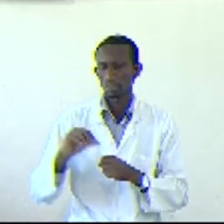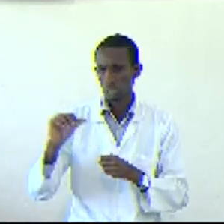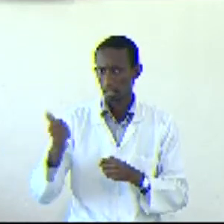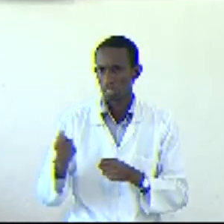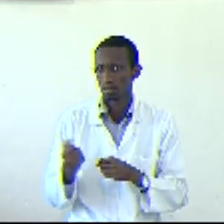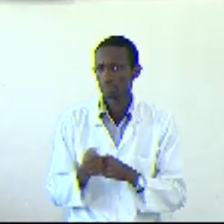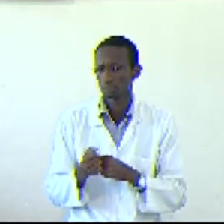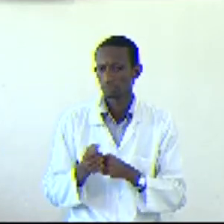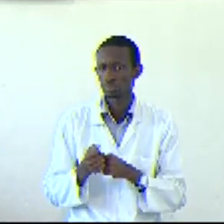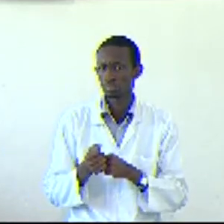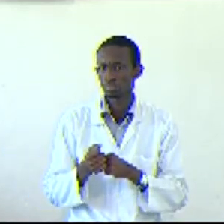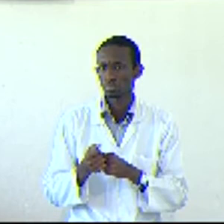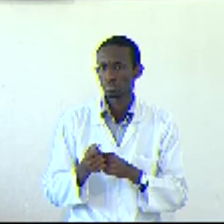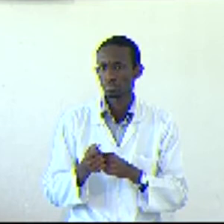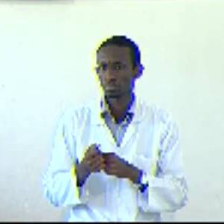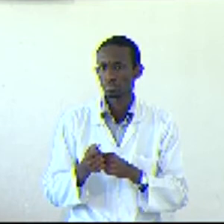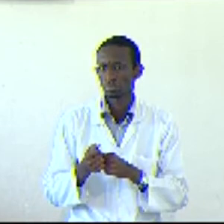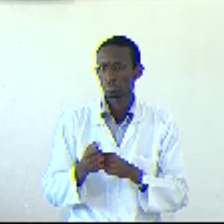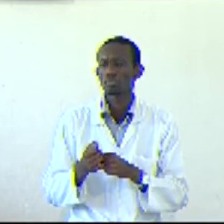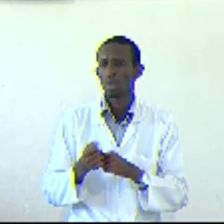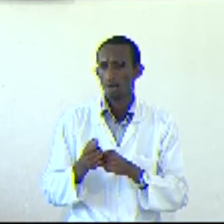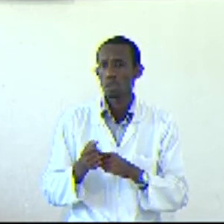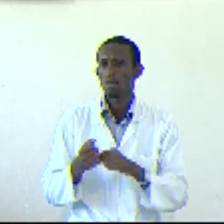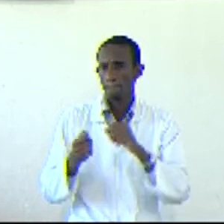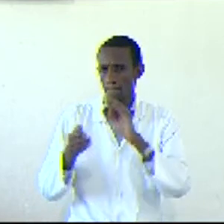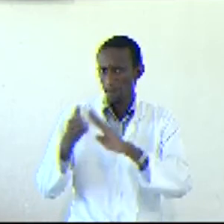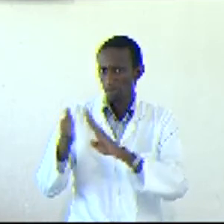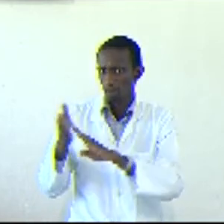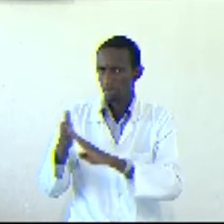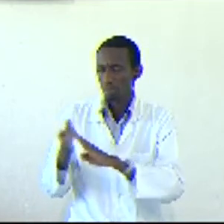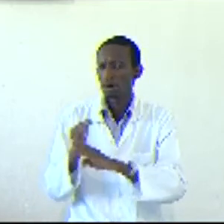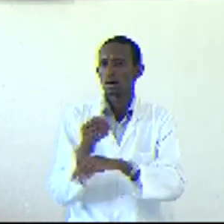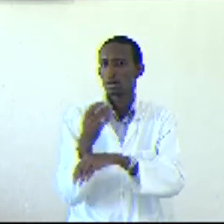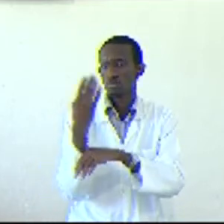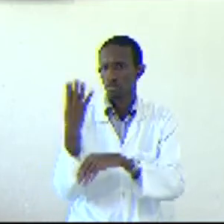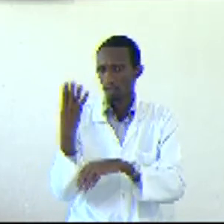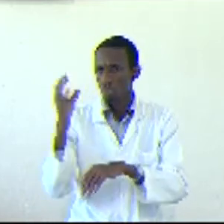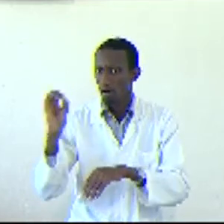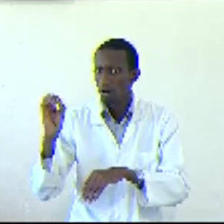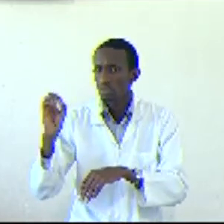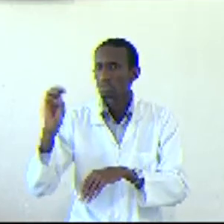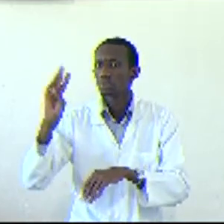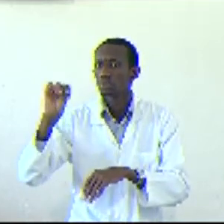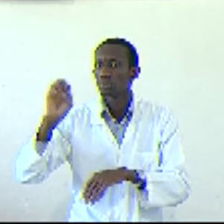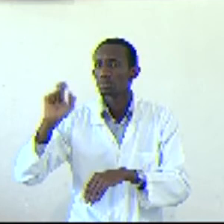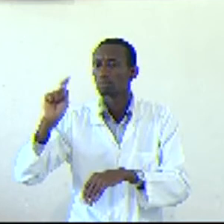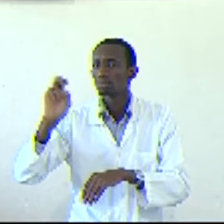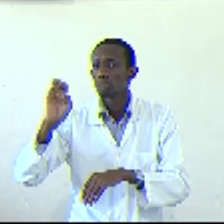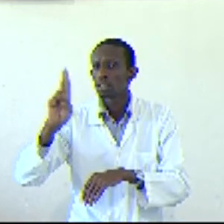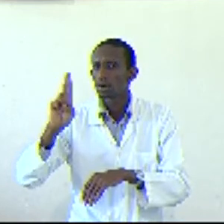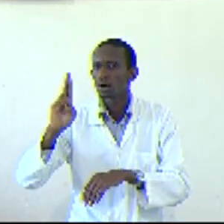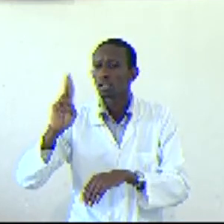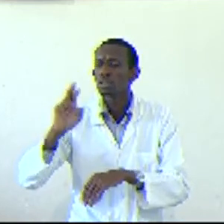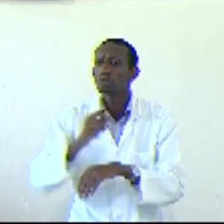have U1 equals to, yes, that is 40 meter per second. And then afterward, we have